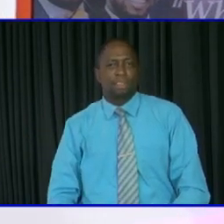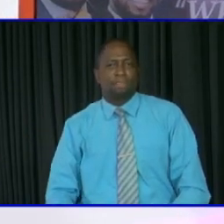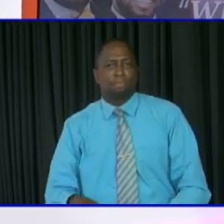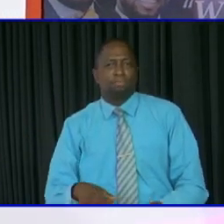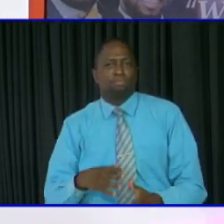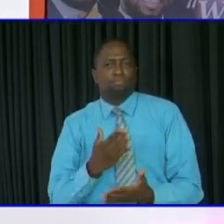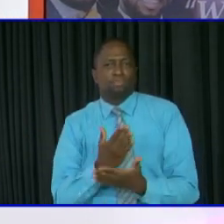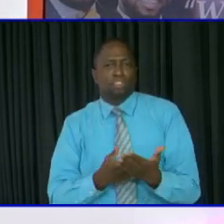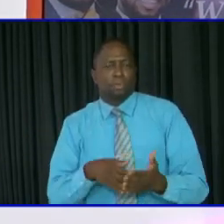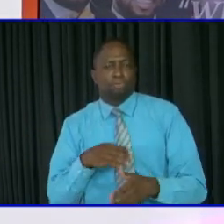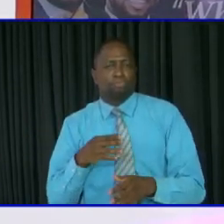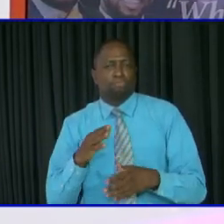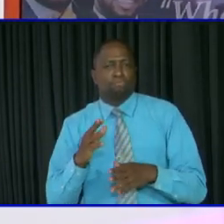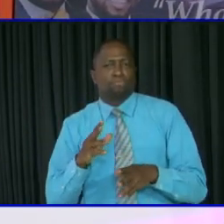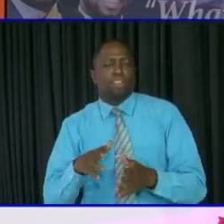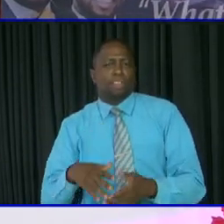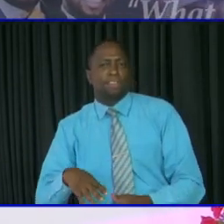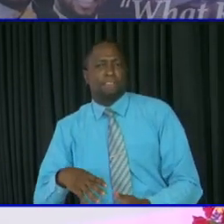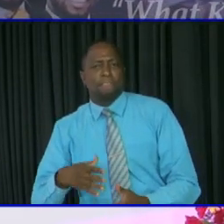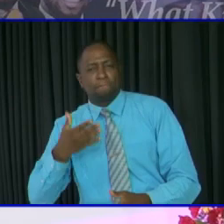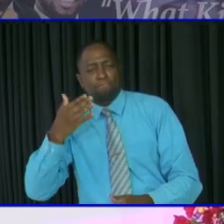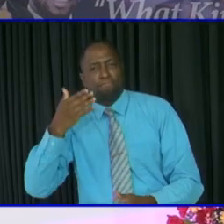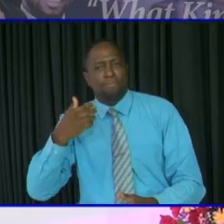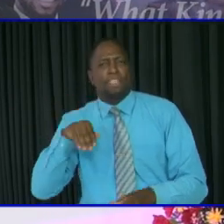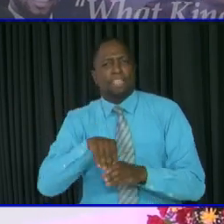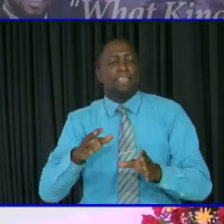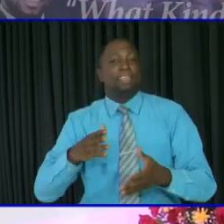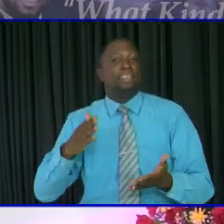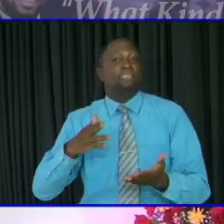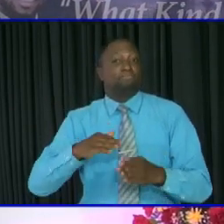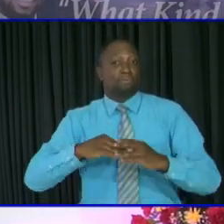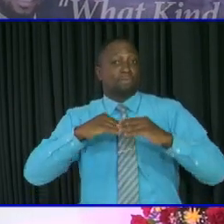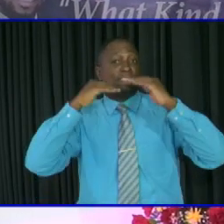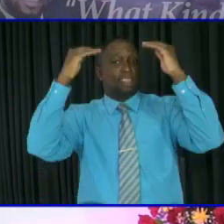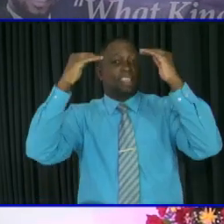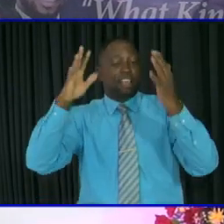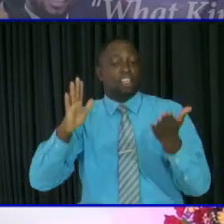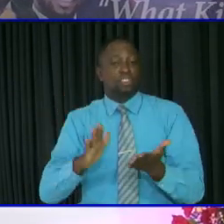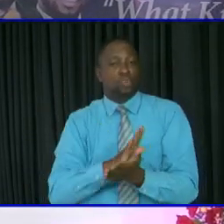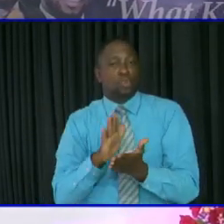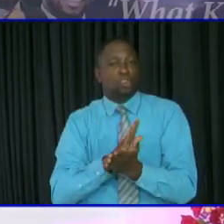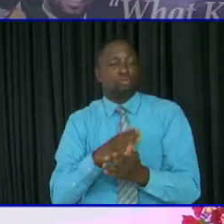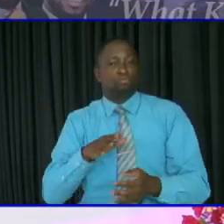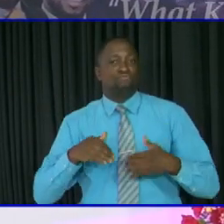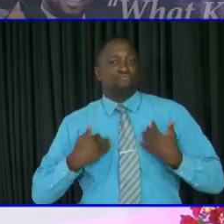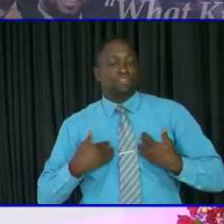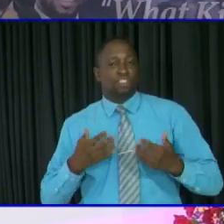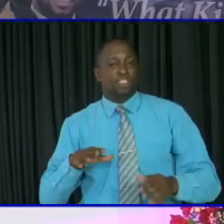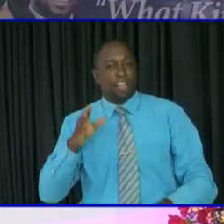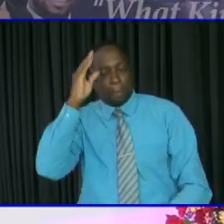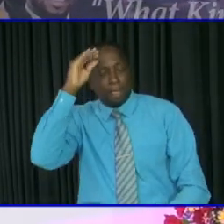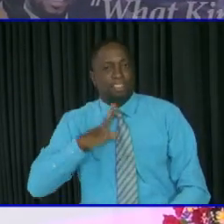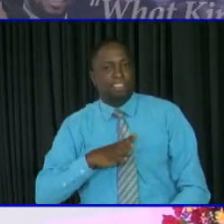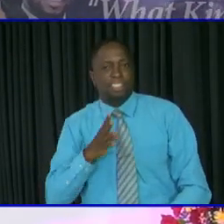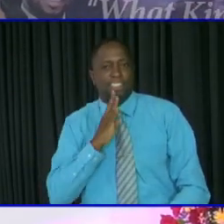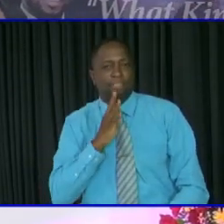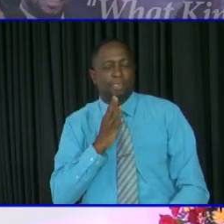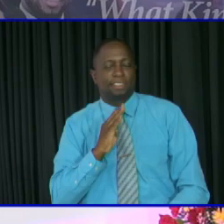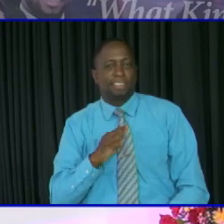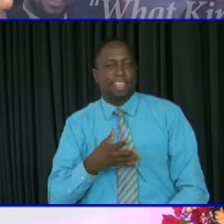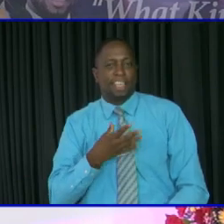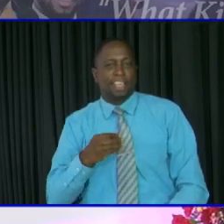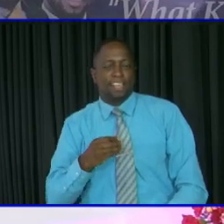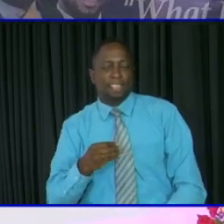I'll never forget back in high school. One day, a young man was speaking. And as he spoke about